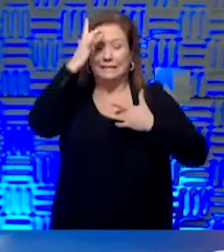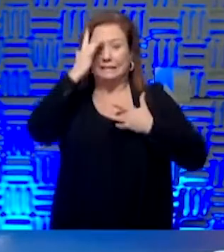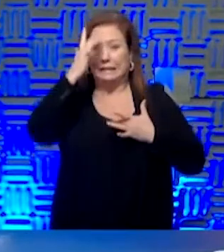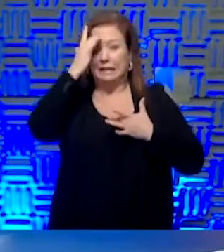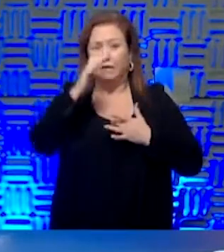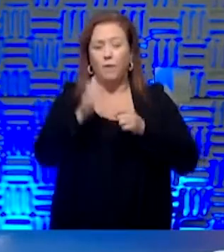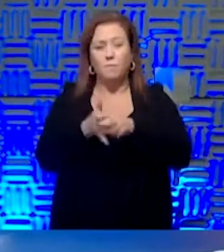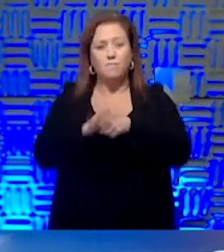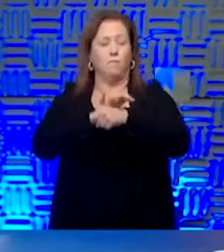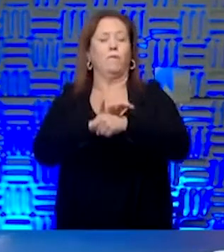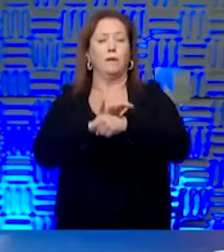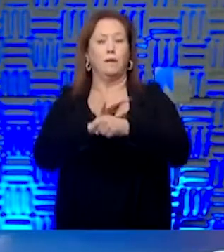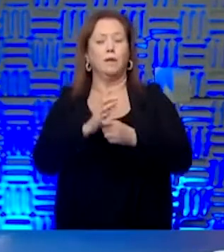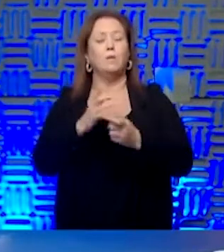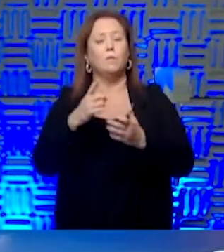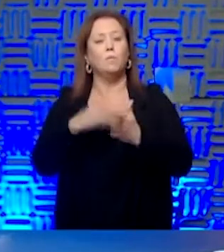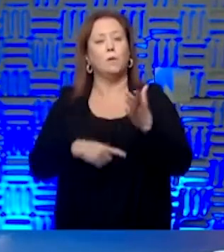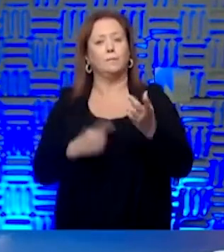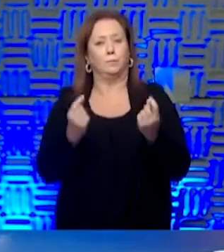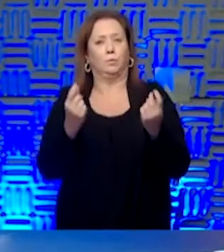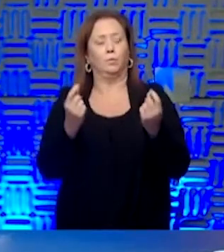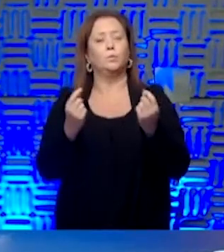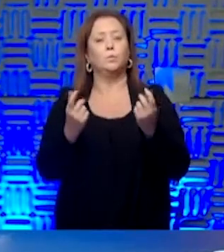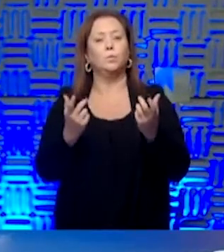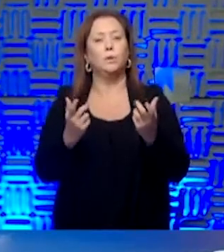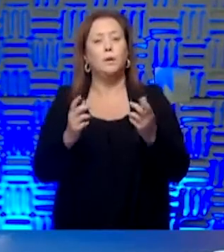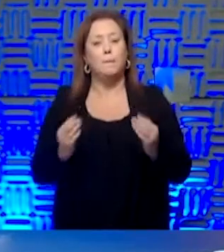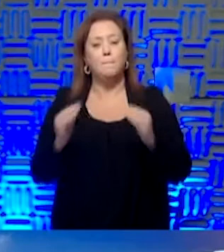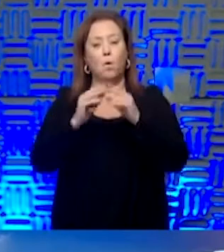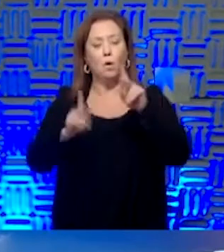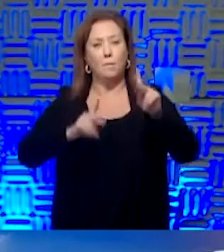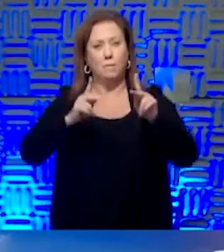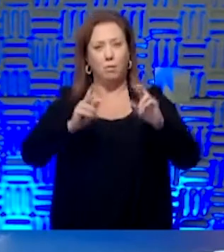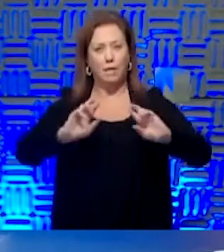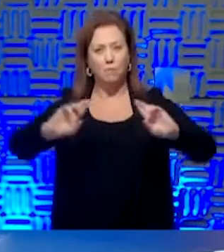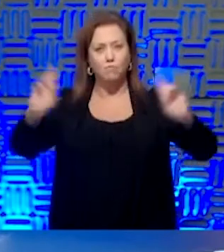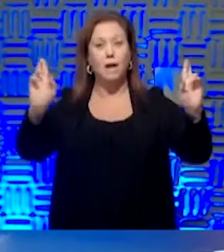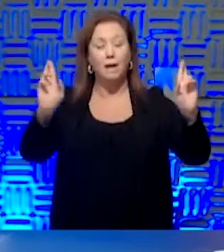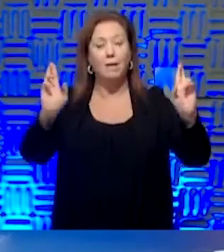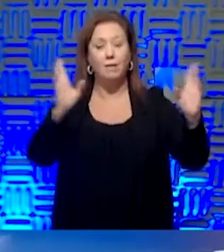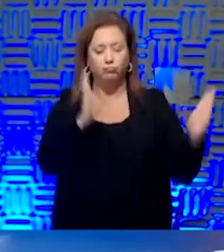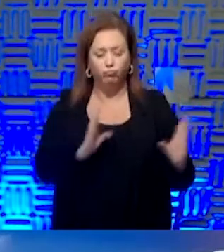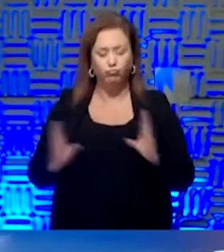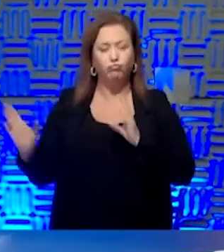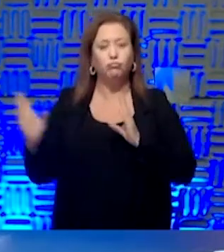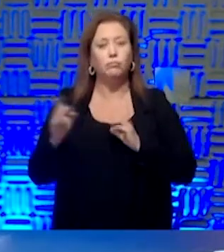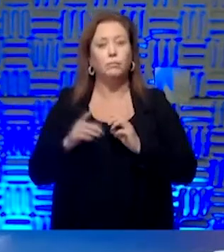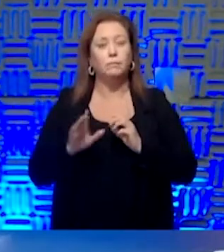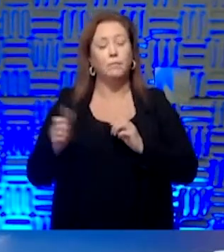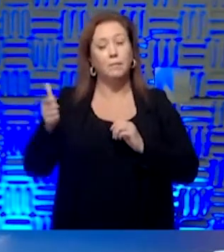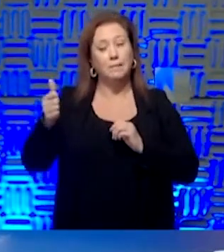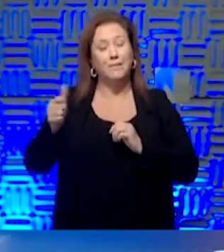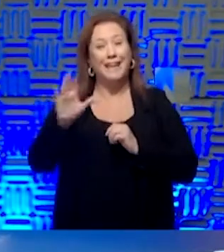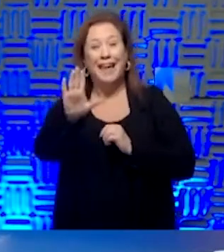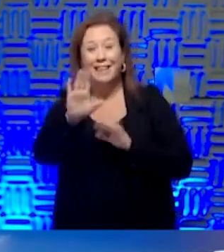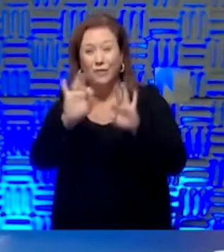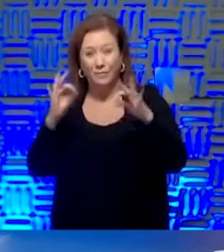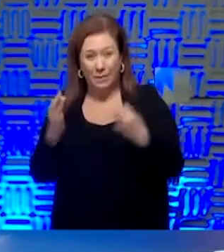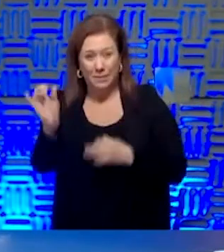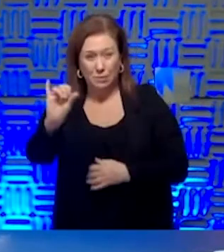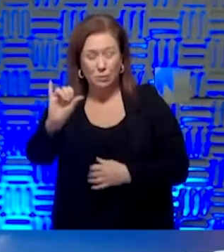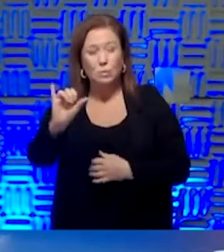from COVID-19. I think the more people can do to prepare themselves and their loved ones in this